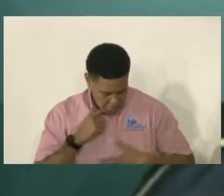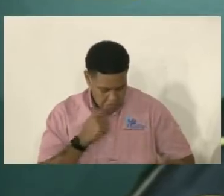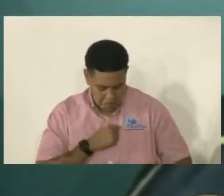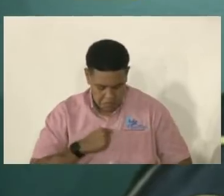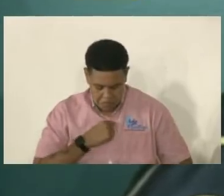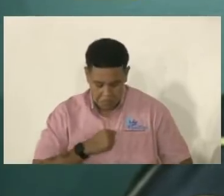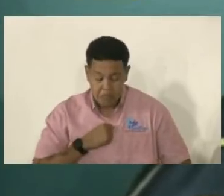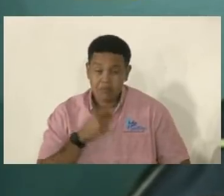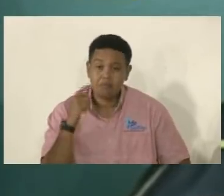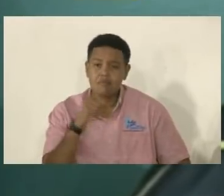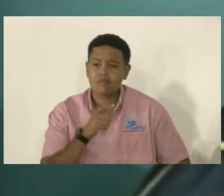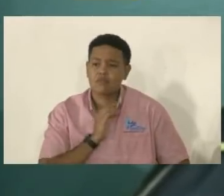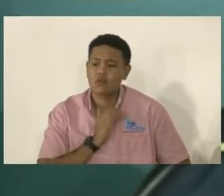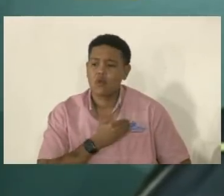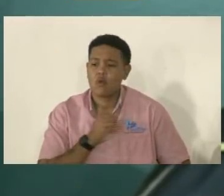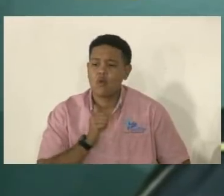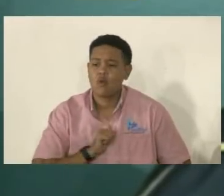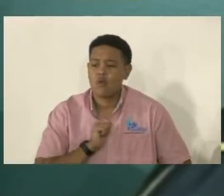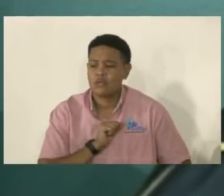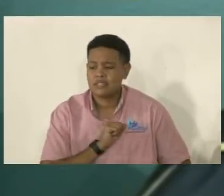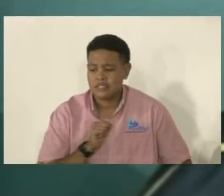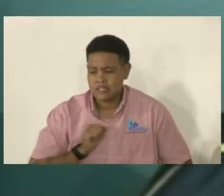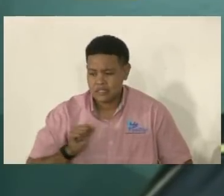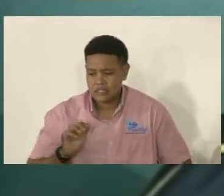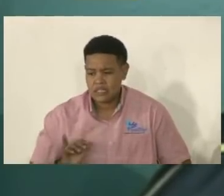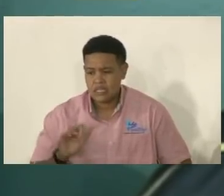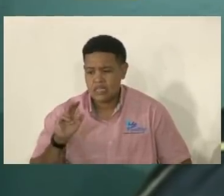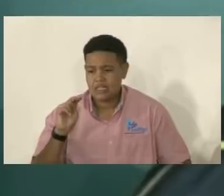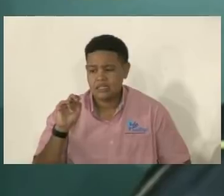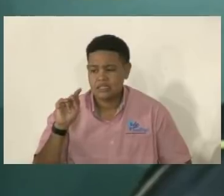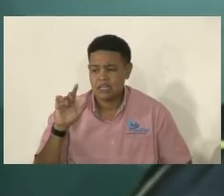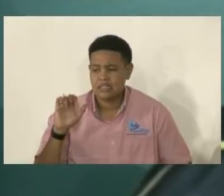condolences to our own Senator Natalie